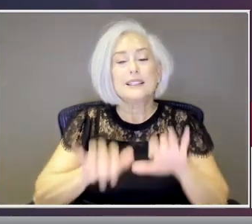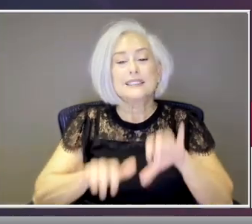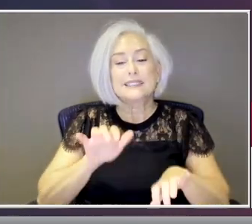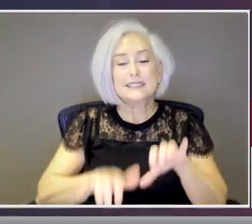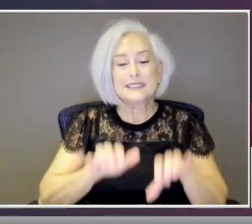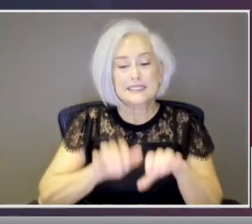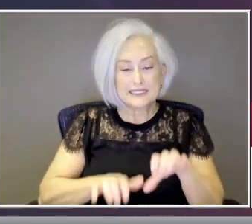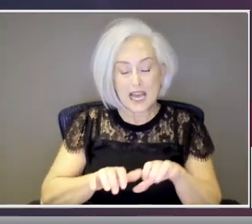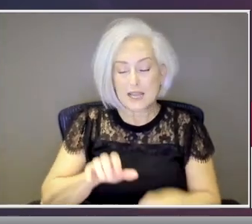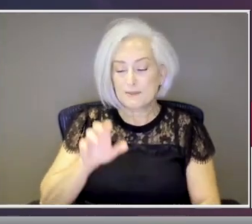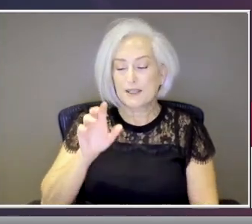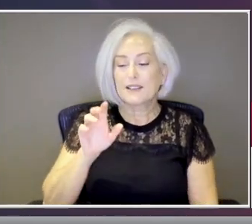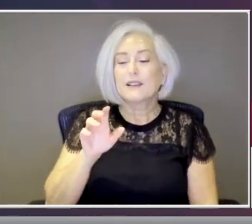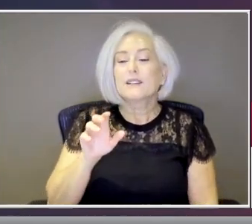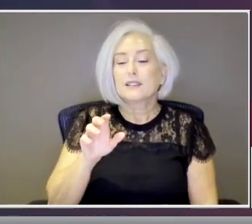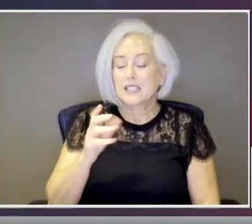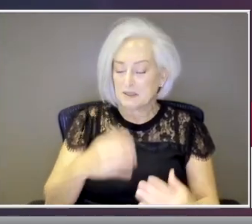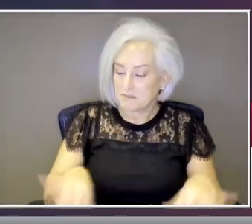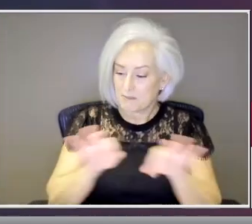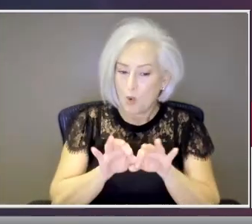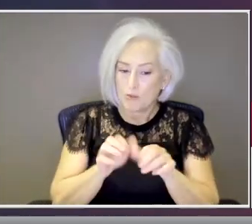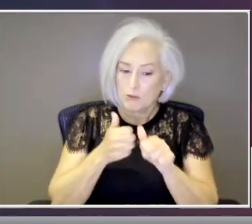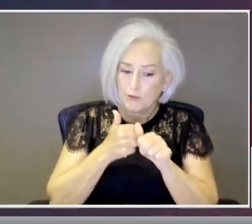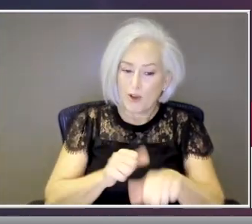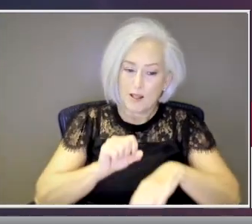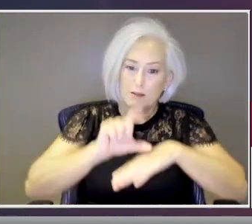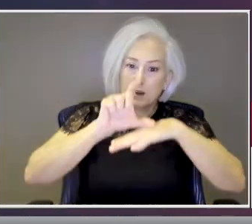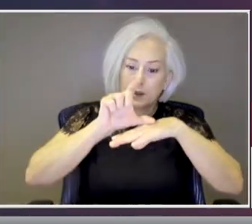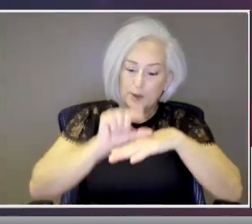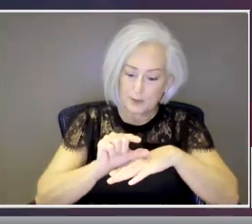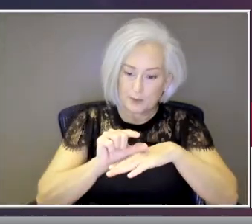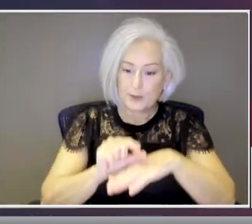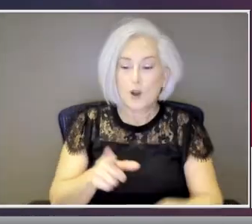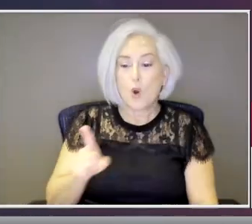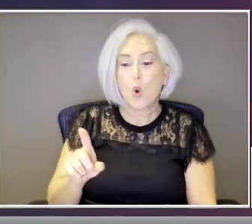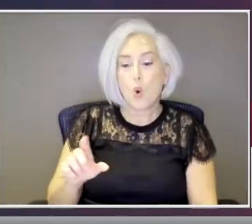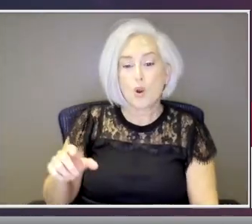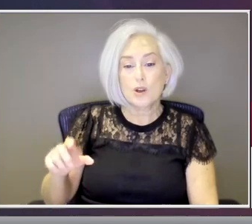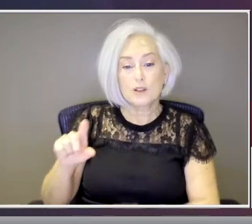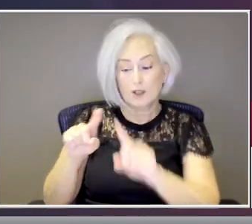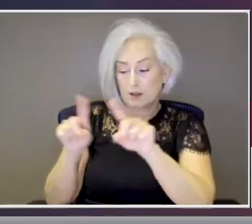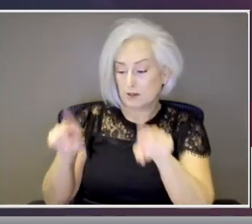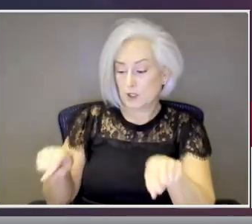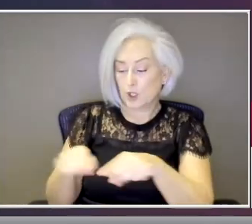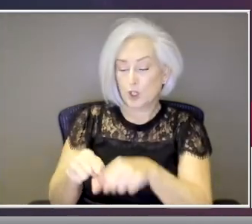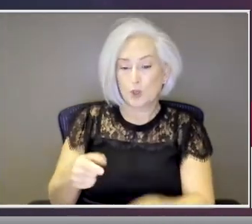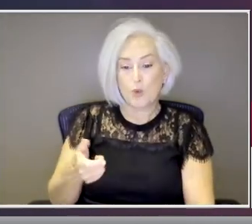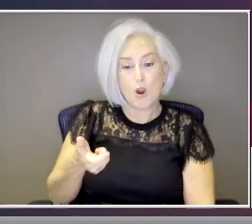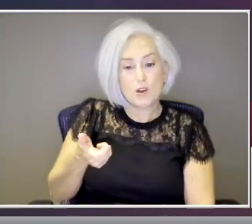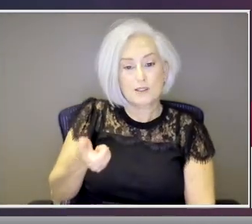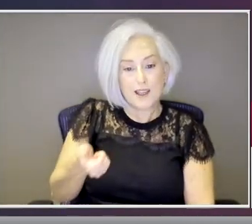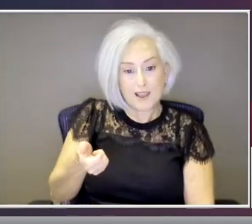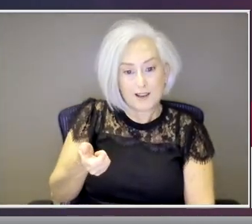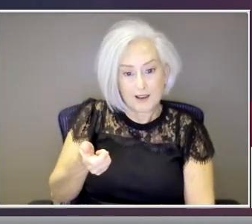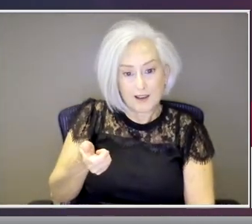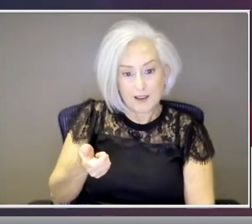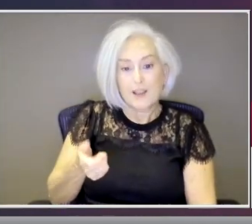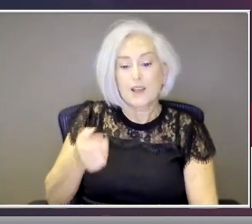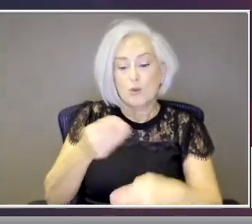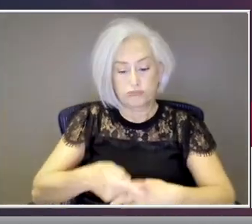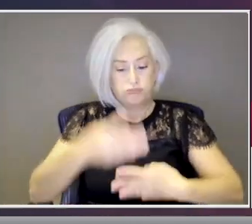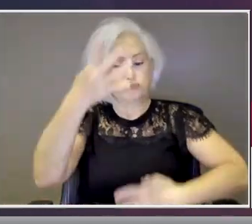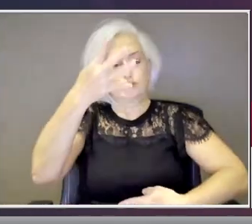case sensitive, or you can scan the QR code. You'll see it right there on your screen. It will take you to a list of all of our